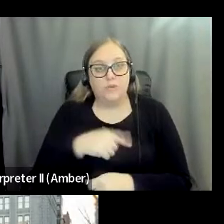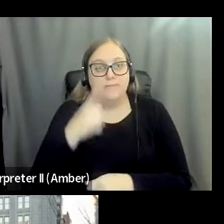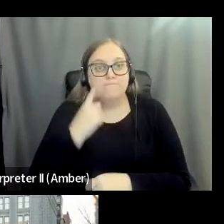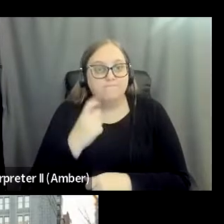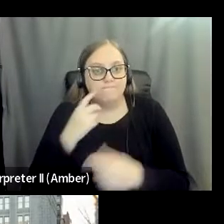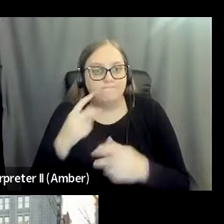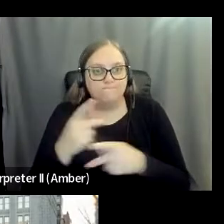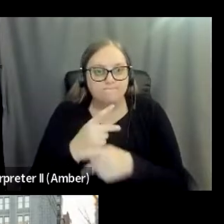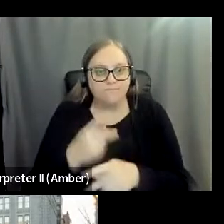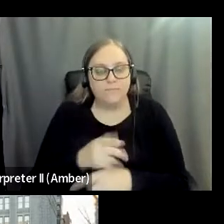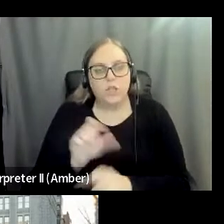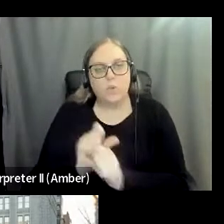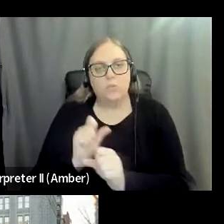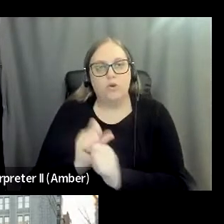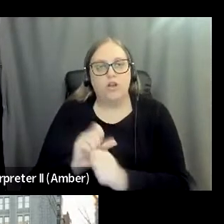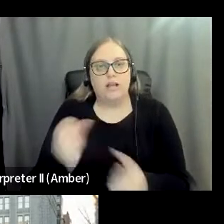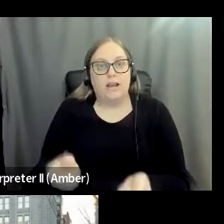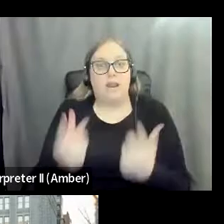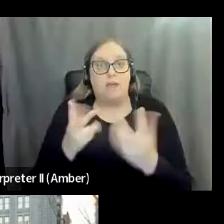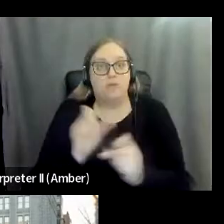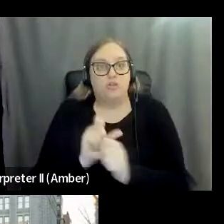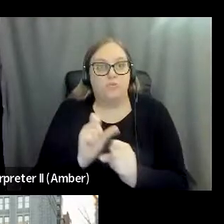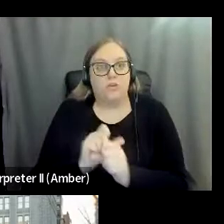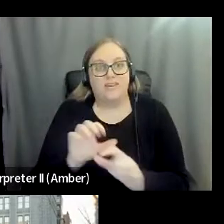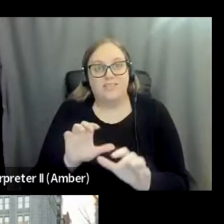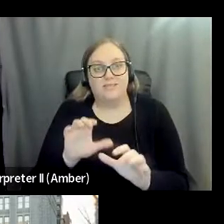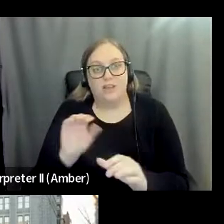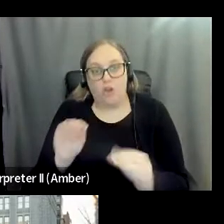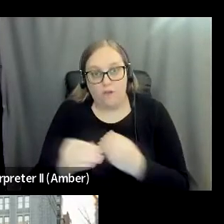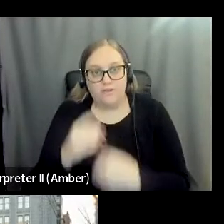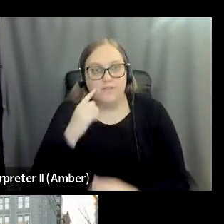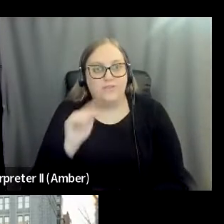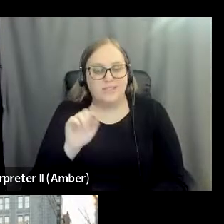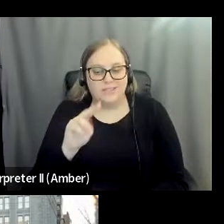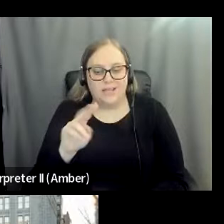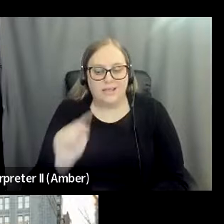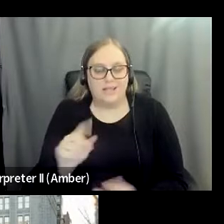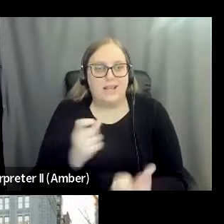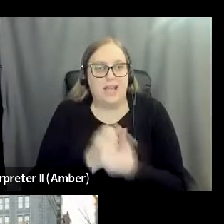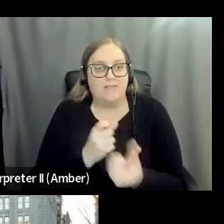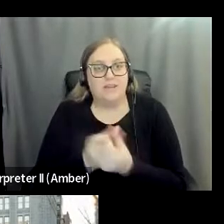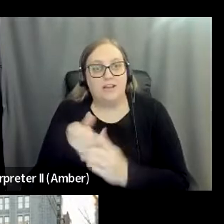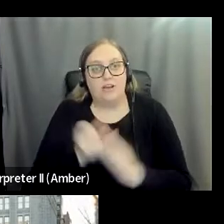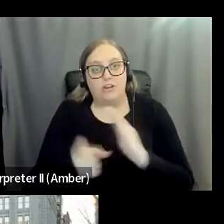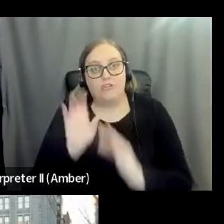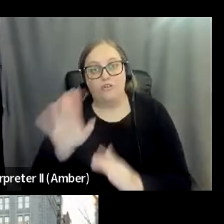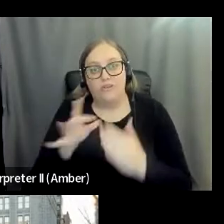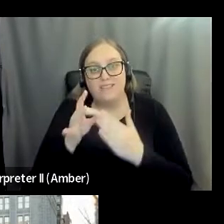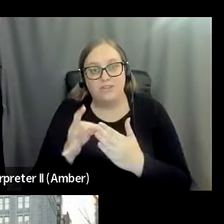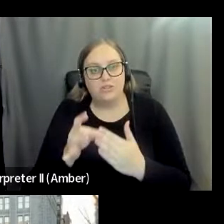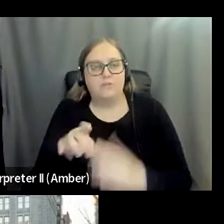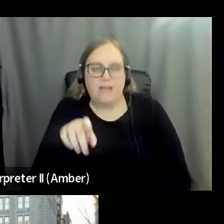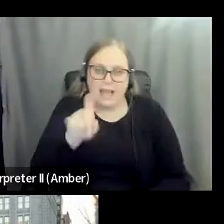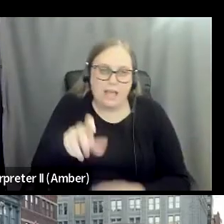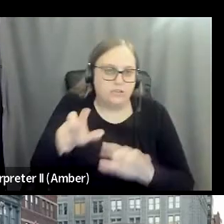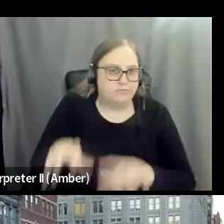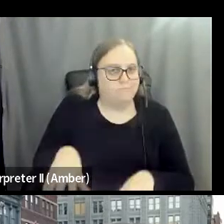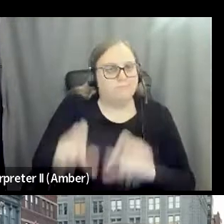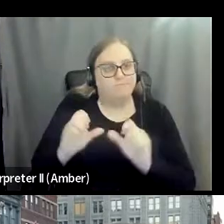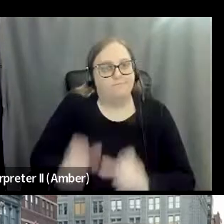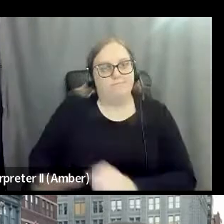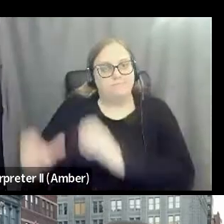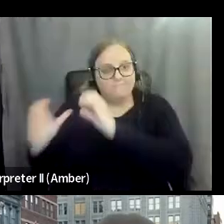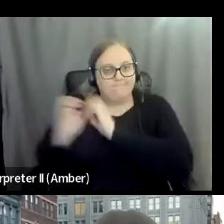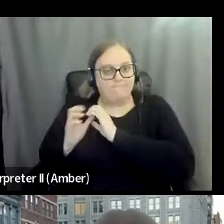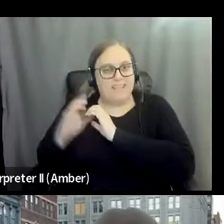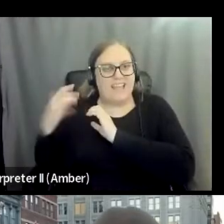the work and the amount of work that the Office of Tenant Advocate under Shreve's leadership has to take on and what that may look